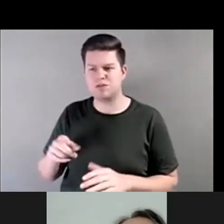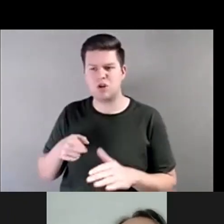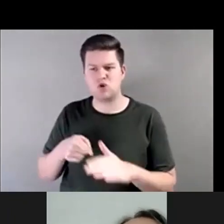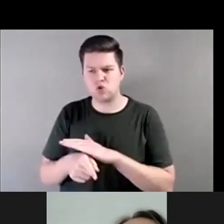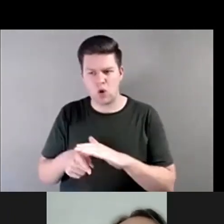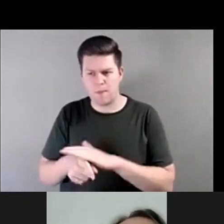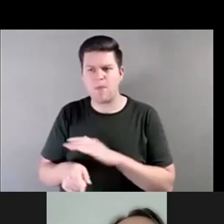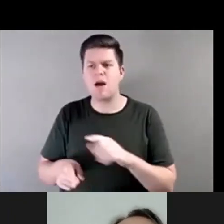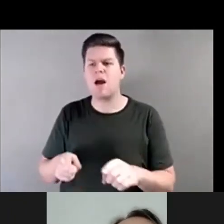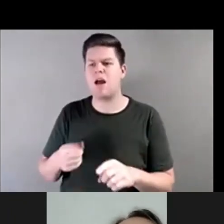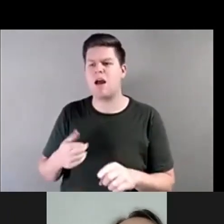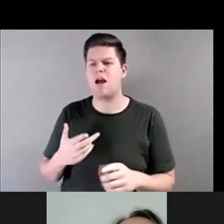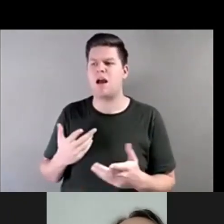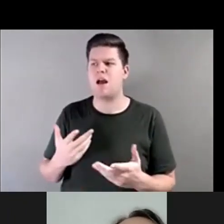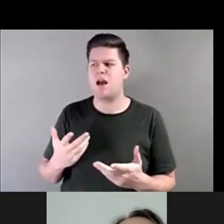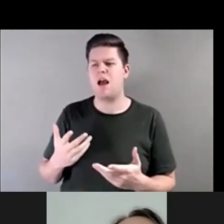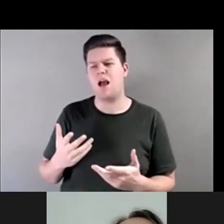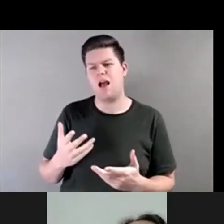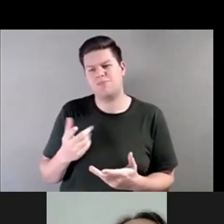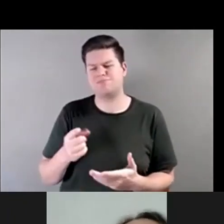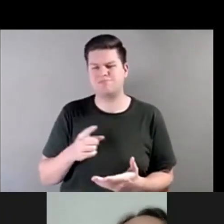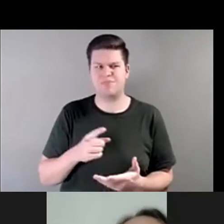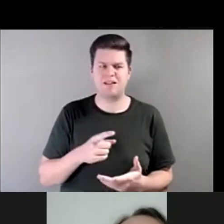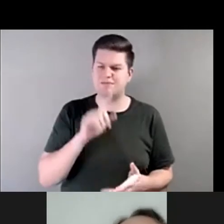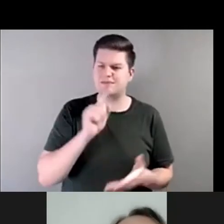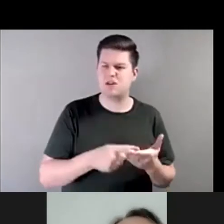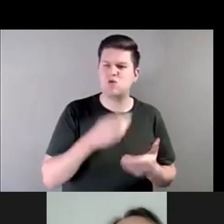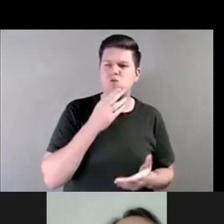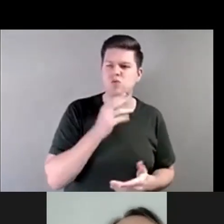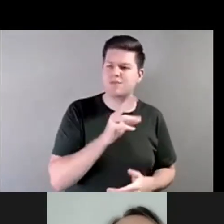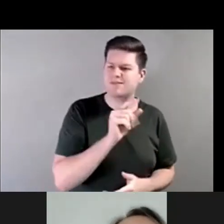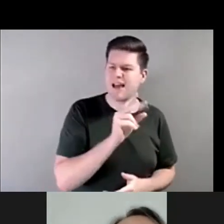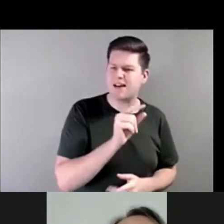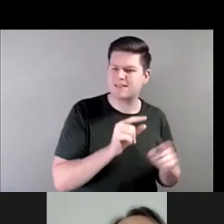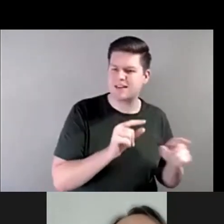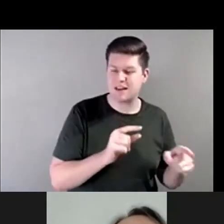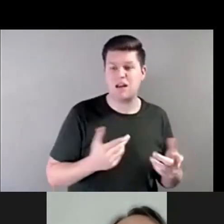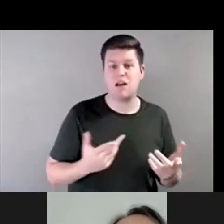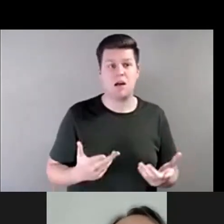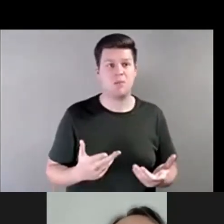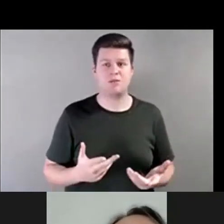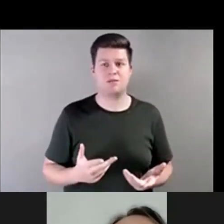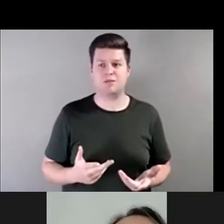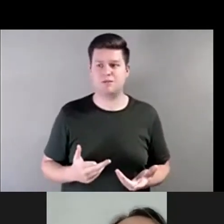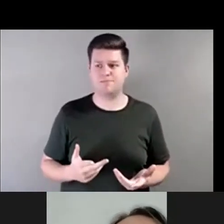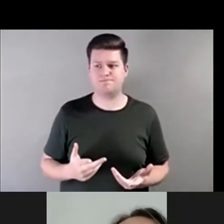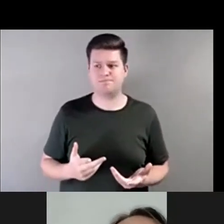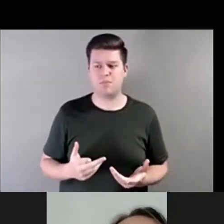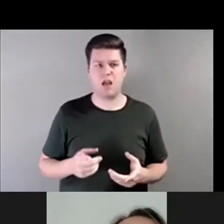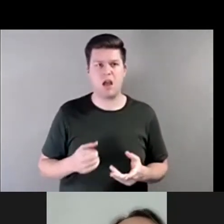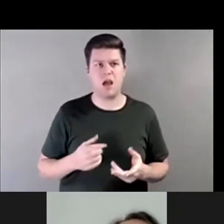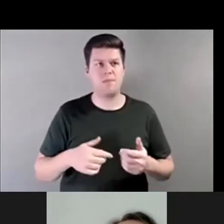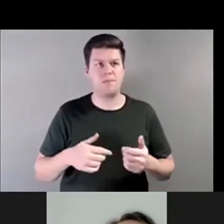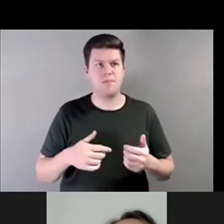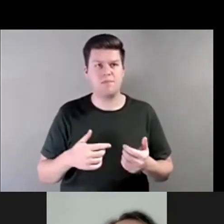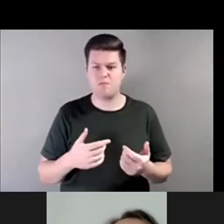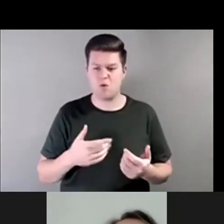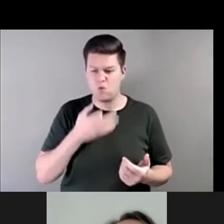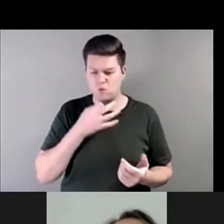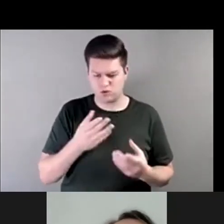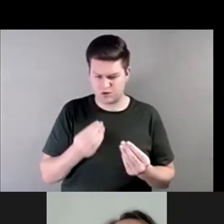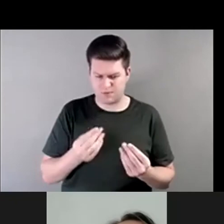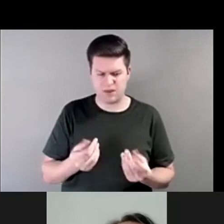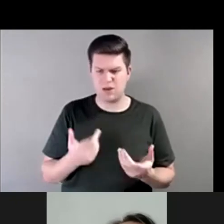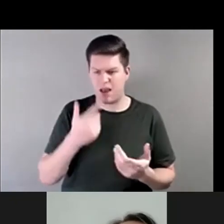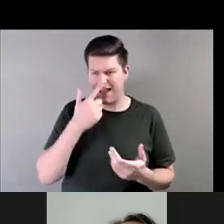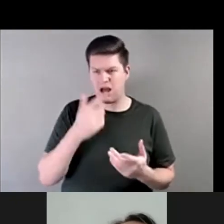and the railway at the other end, but it would be good, or the bus even, but it would be good if there was something that we could also show from here in Scotland